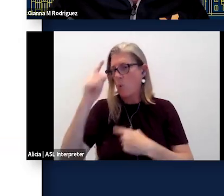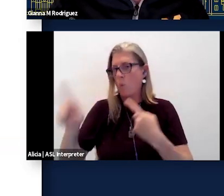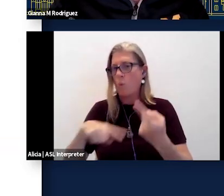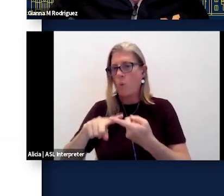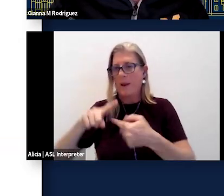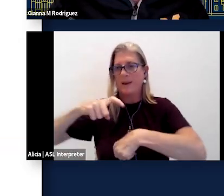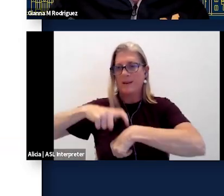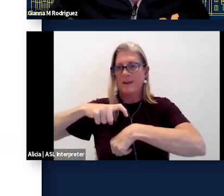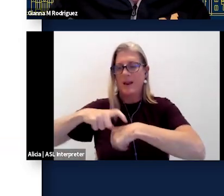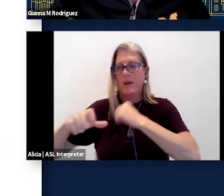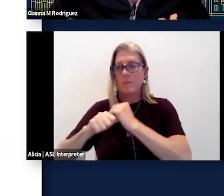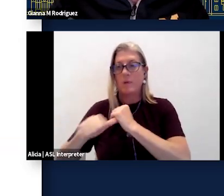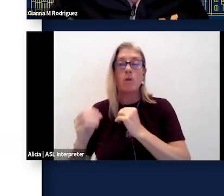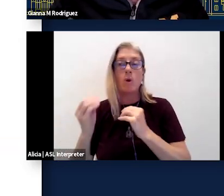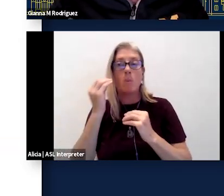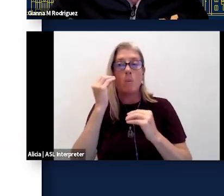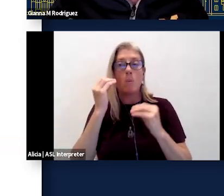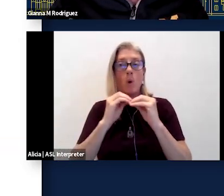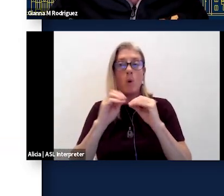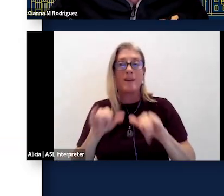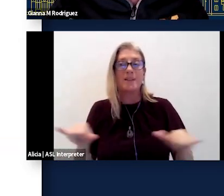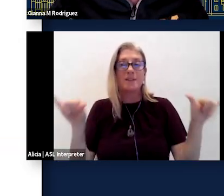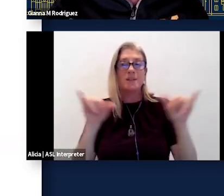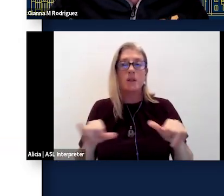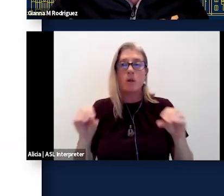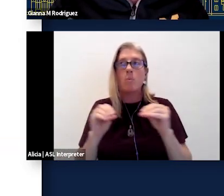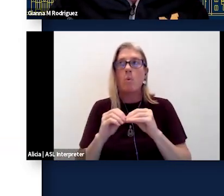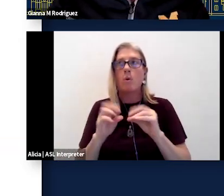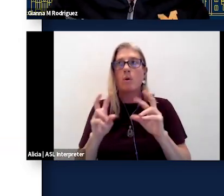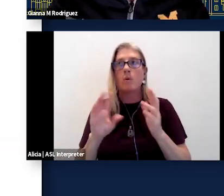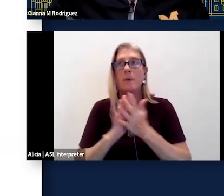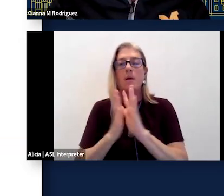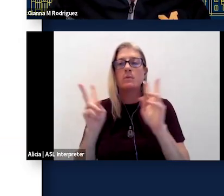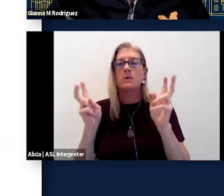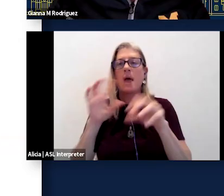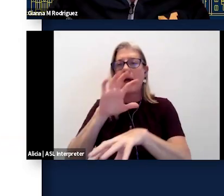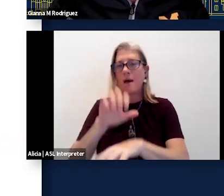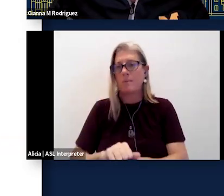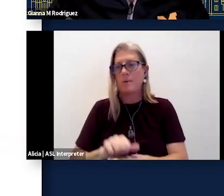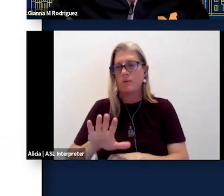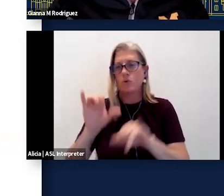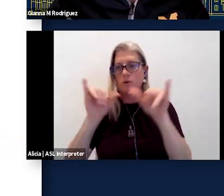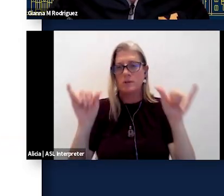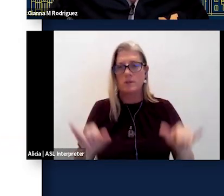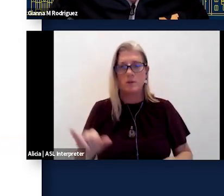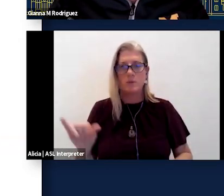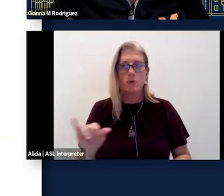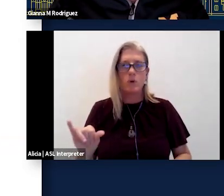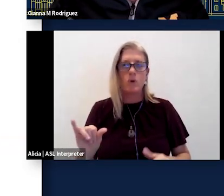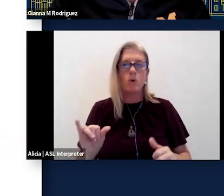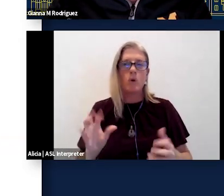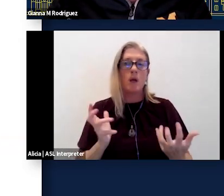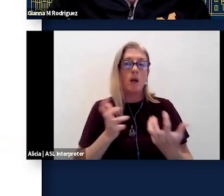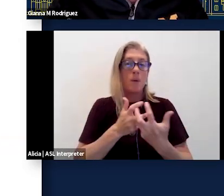the more consistent you are, the more you habituate your system to do this. And a combination of these oral and